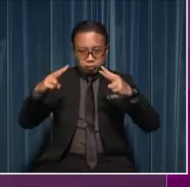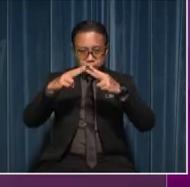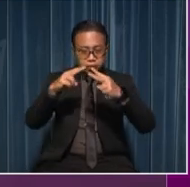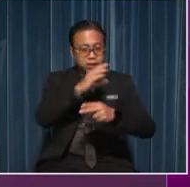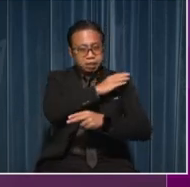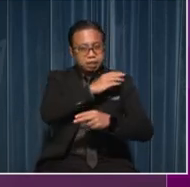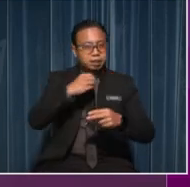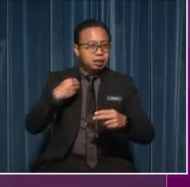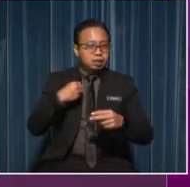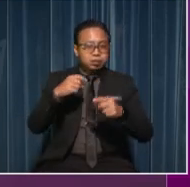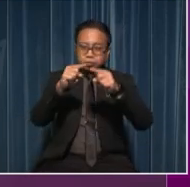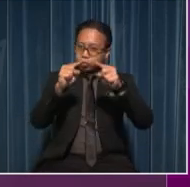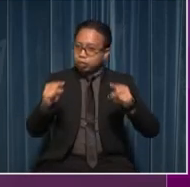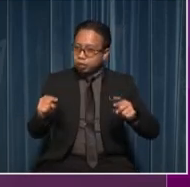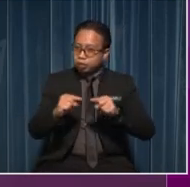the triangular prism.